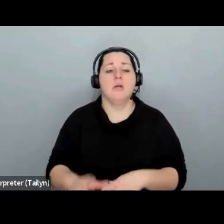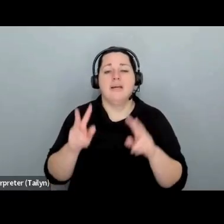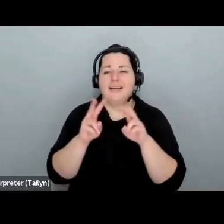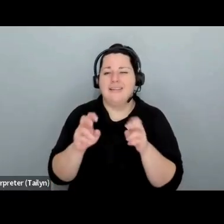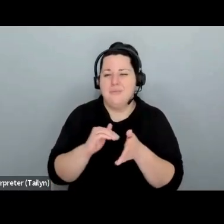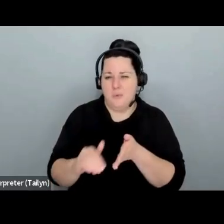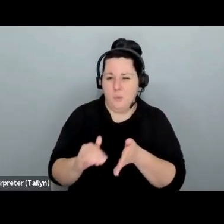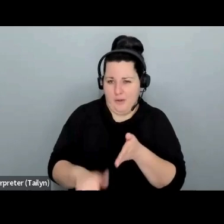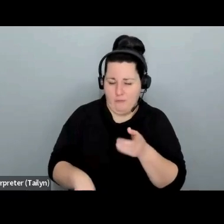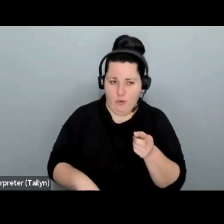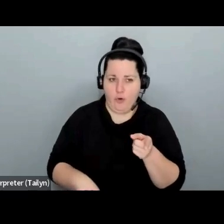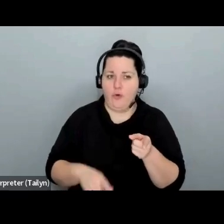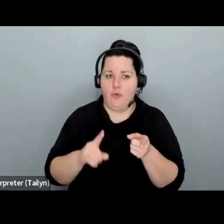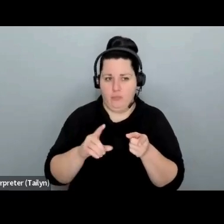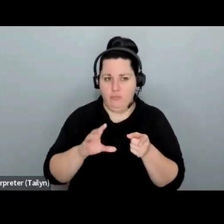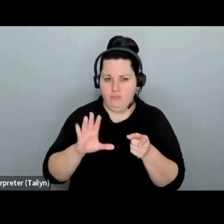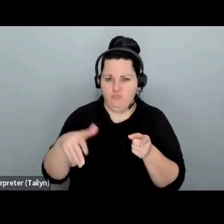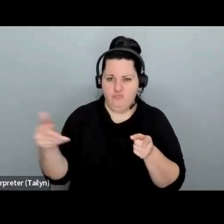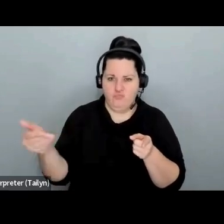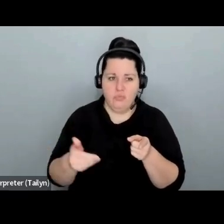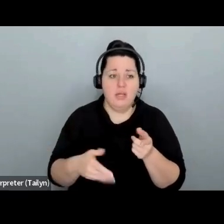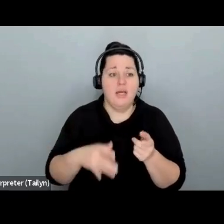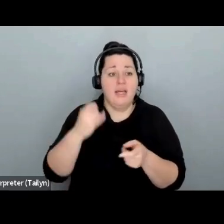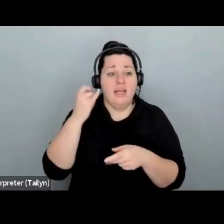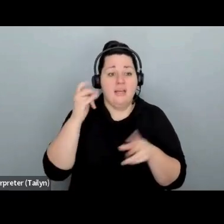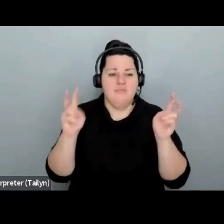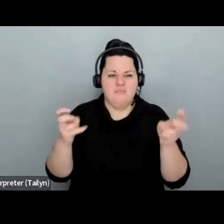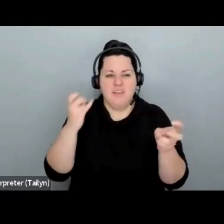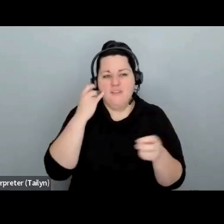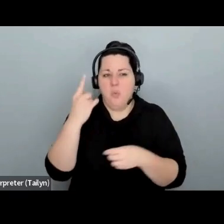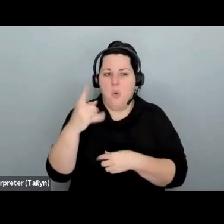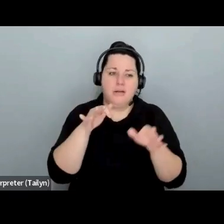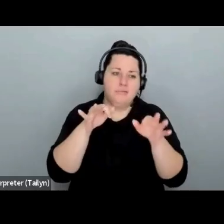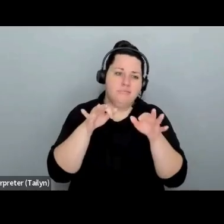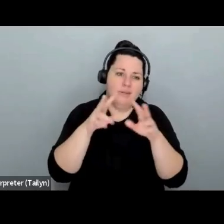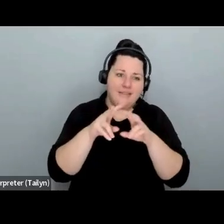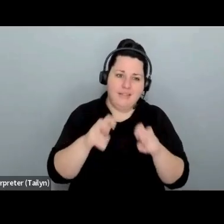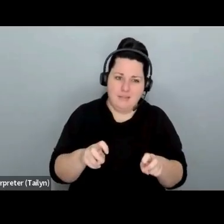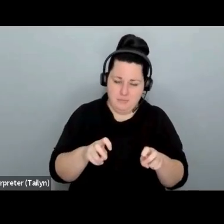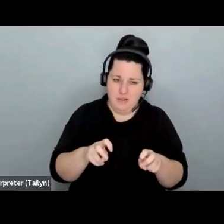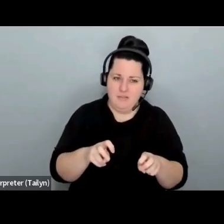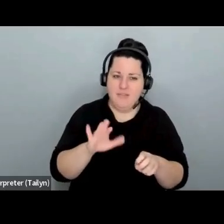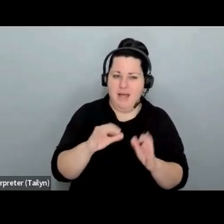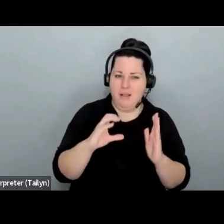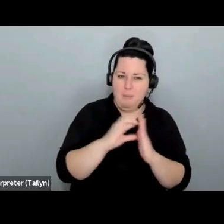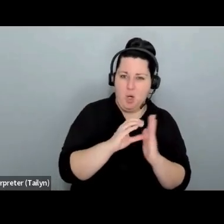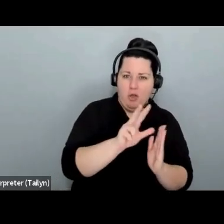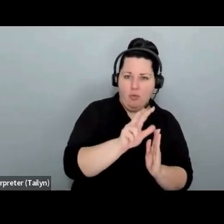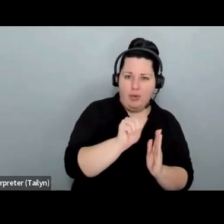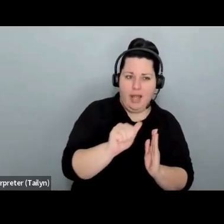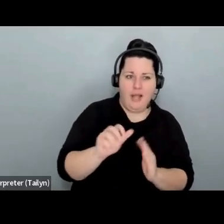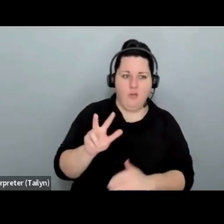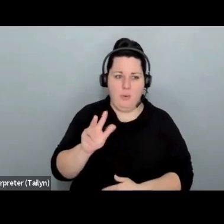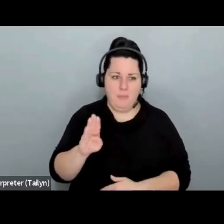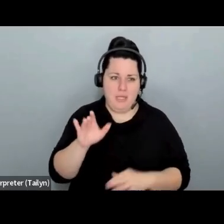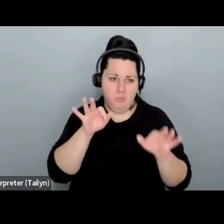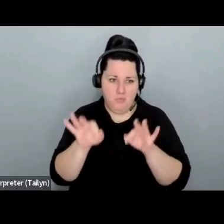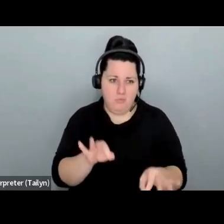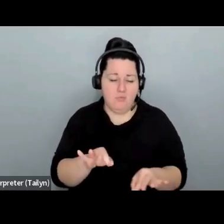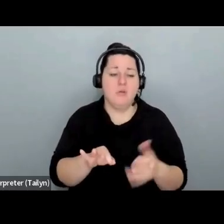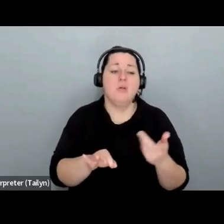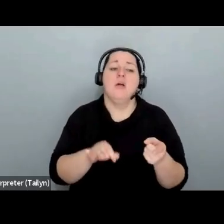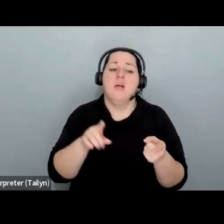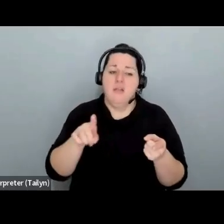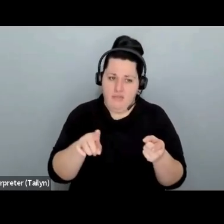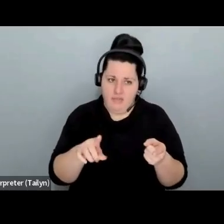Assessment waiver introduced. If one of the assessments described in paragraphs 3A and B provides sufficient